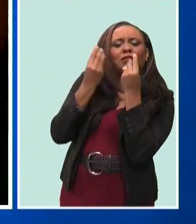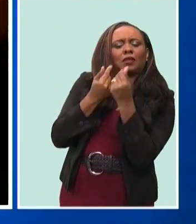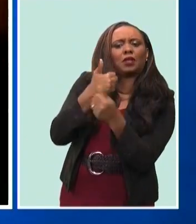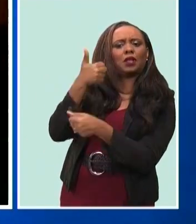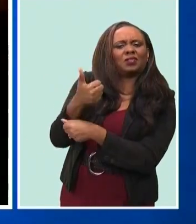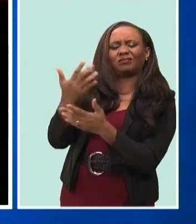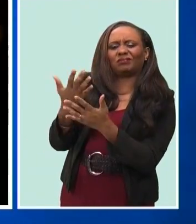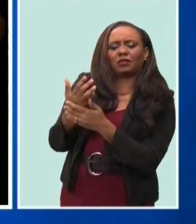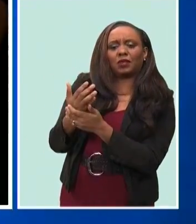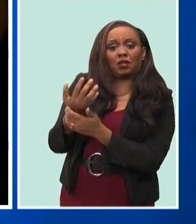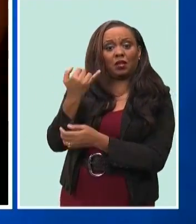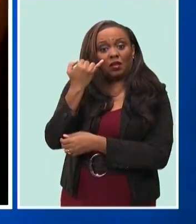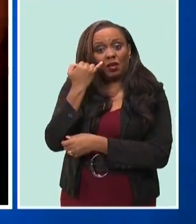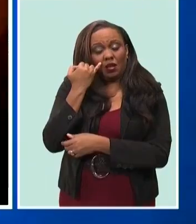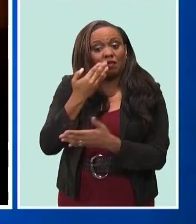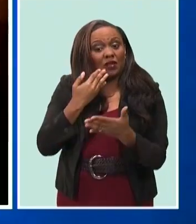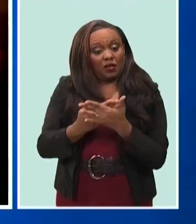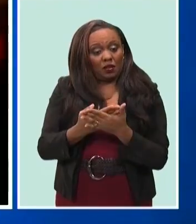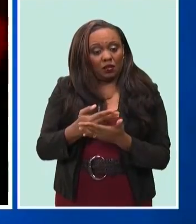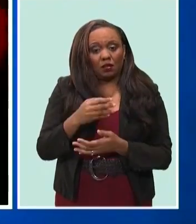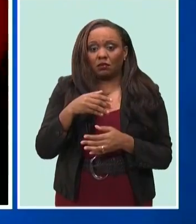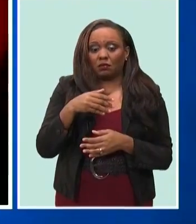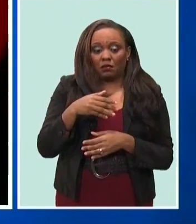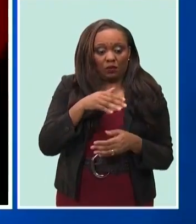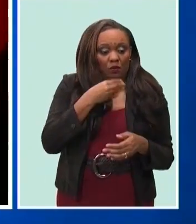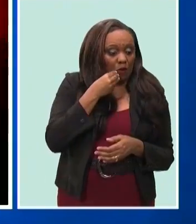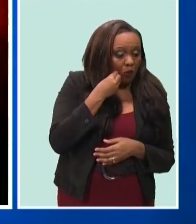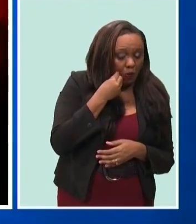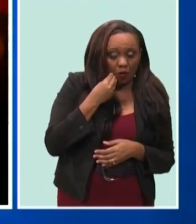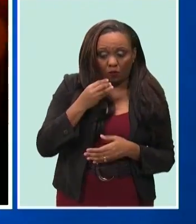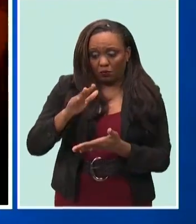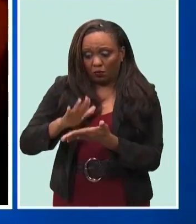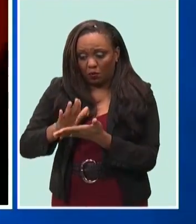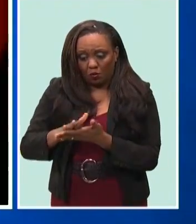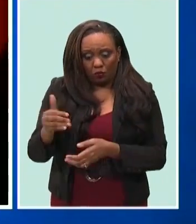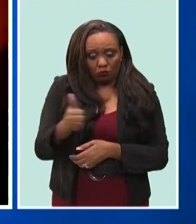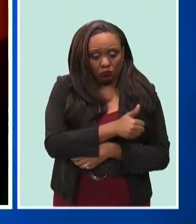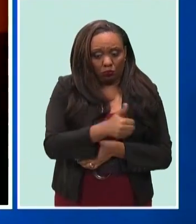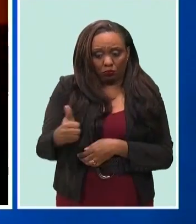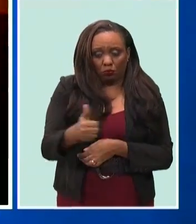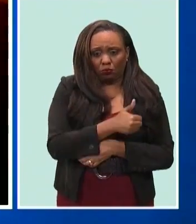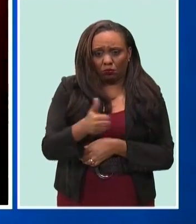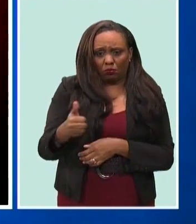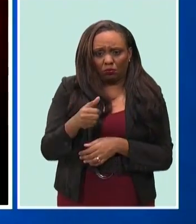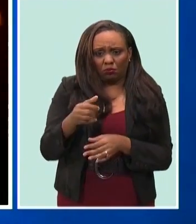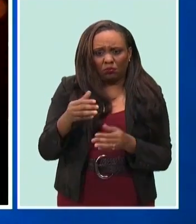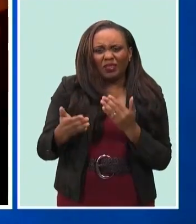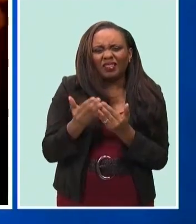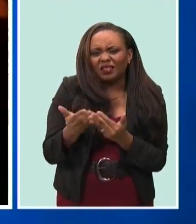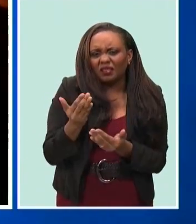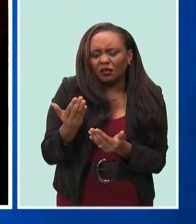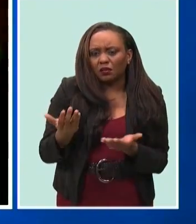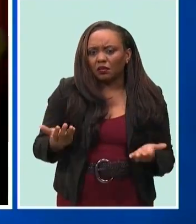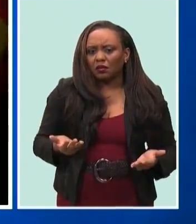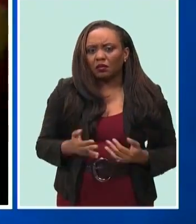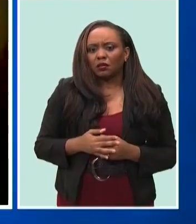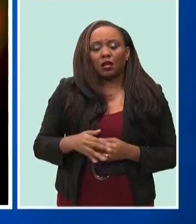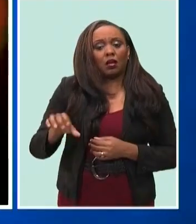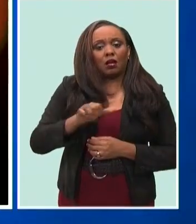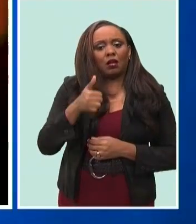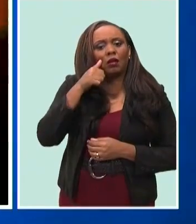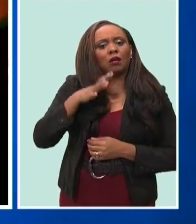ability to walk from home to school or to have easy access to public transport should be a major consideration in how the zones are